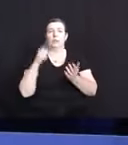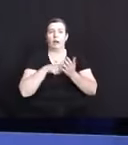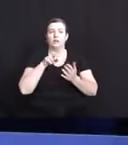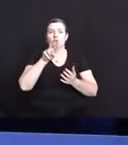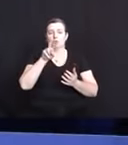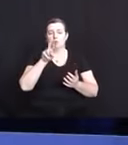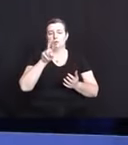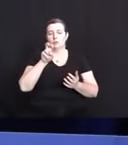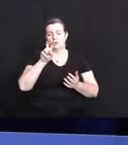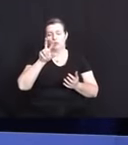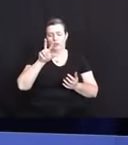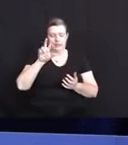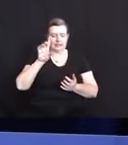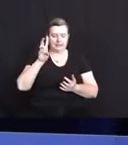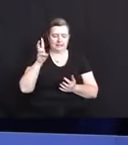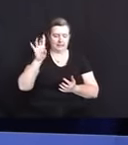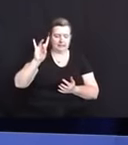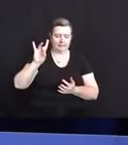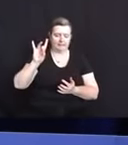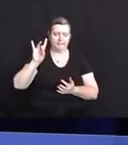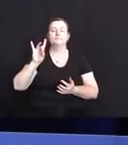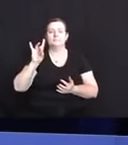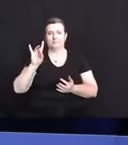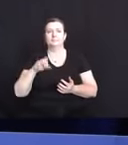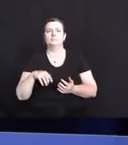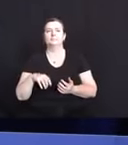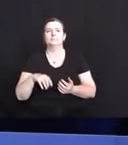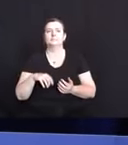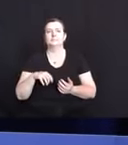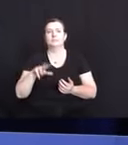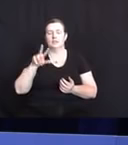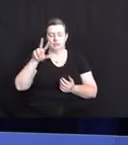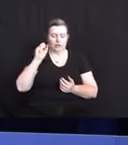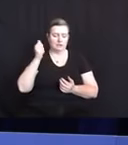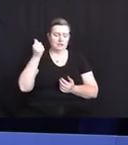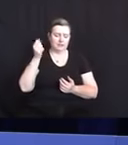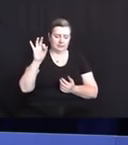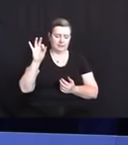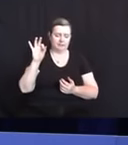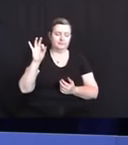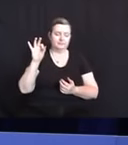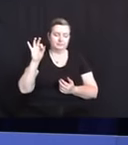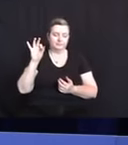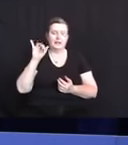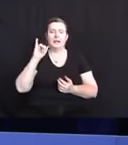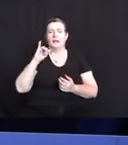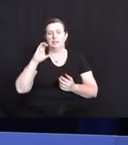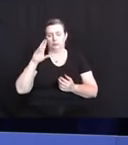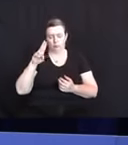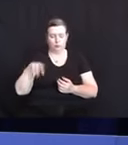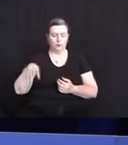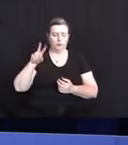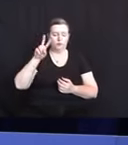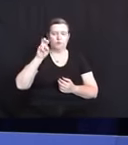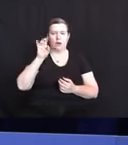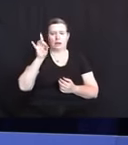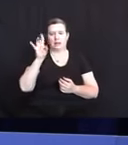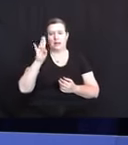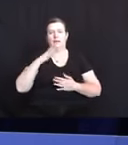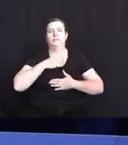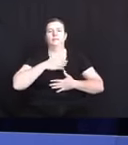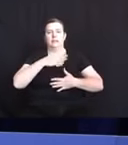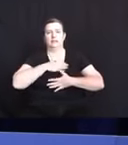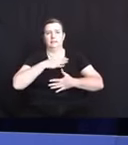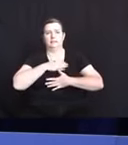1,268 COVID-19 patients, with 319 individuals in critical care, and 81% of those critical